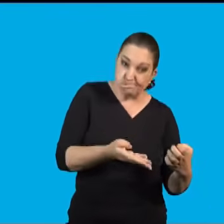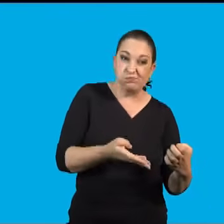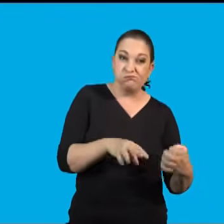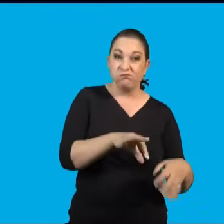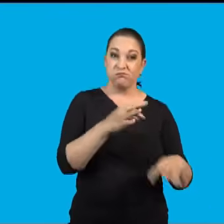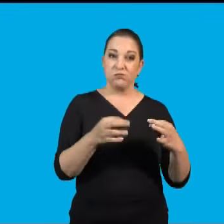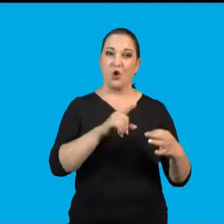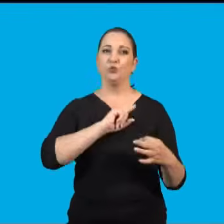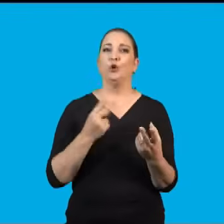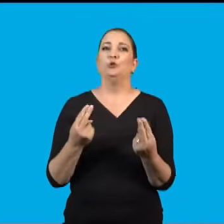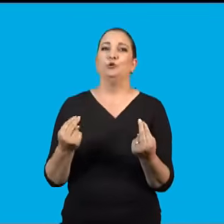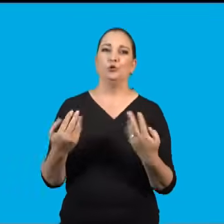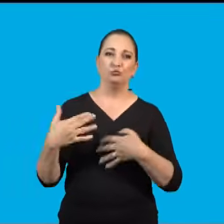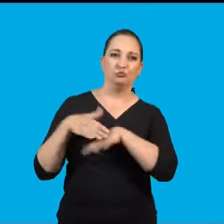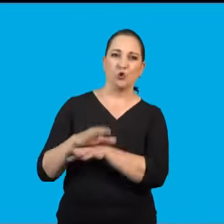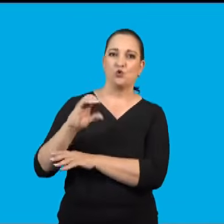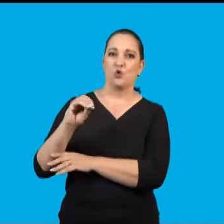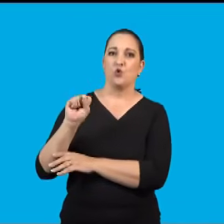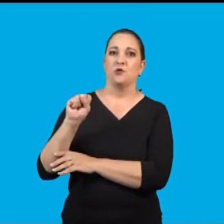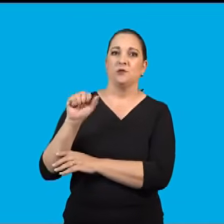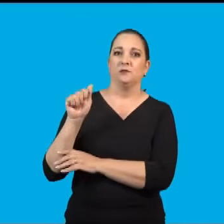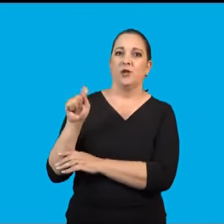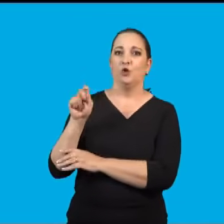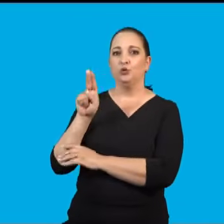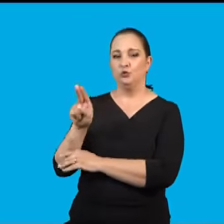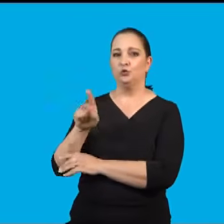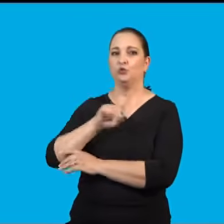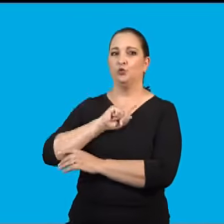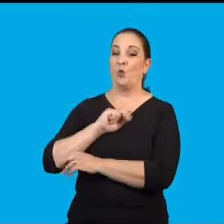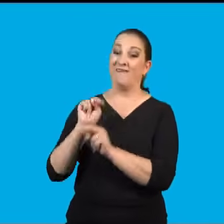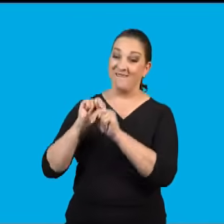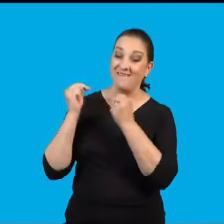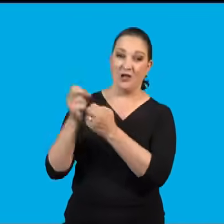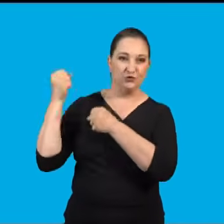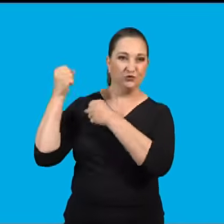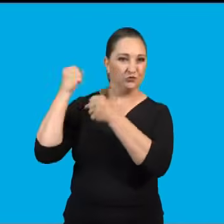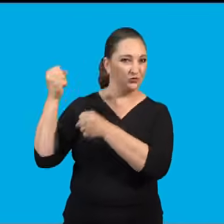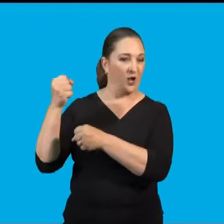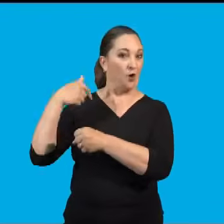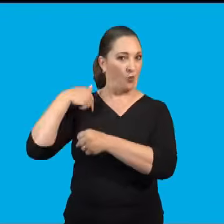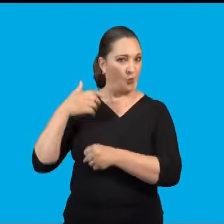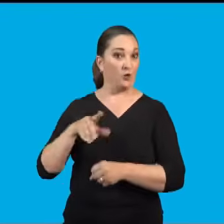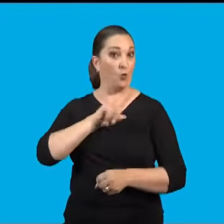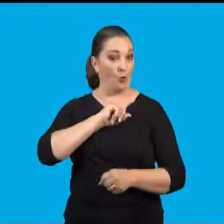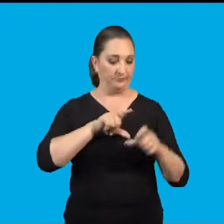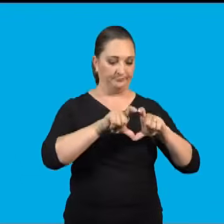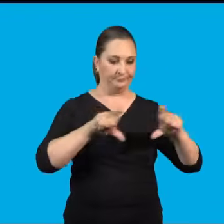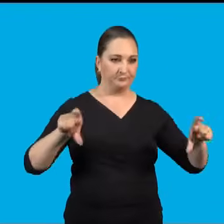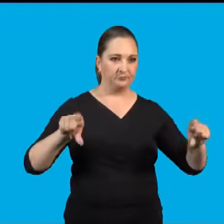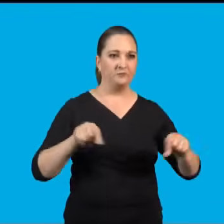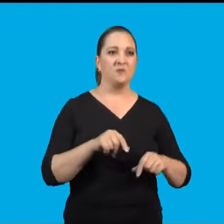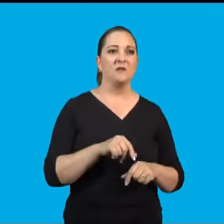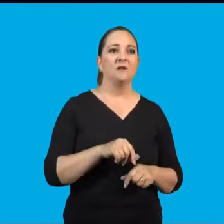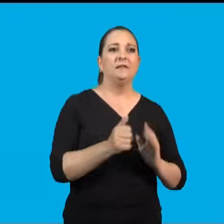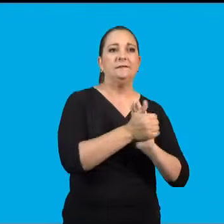source. Did the newly launched COSATU threaten to call a national strike? Now the source